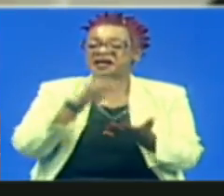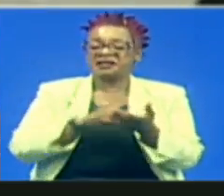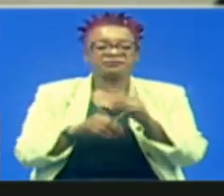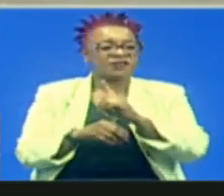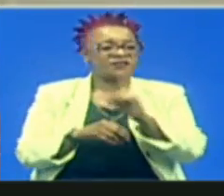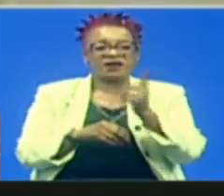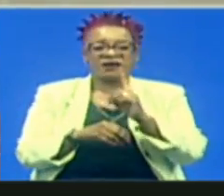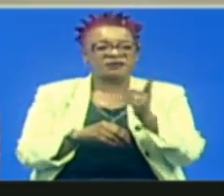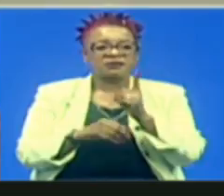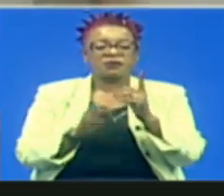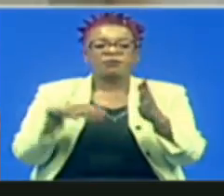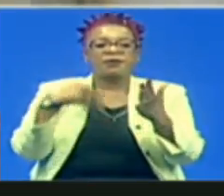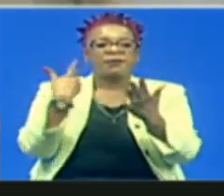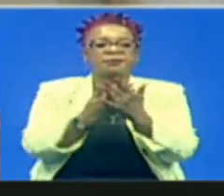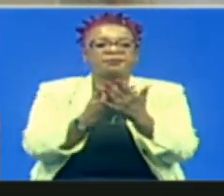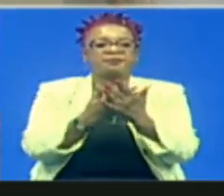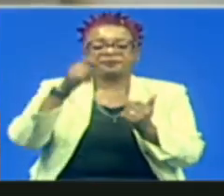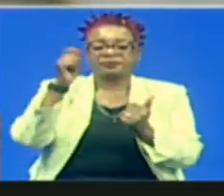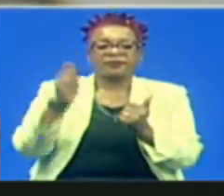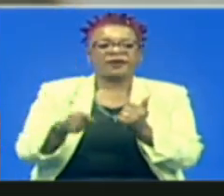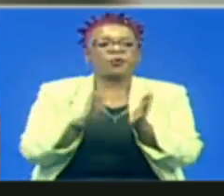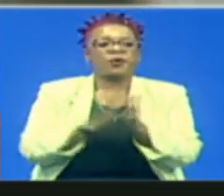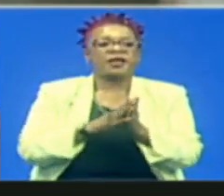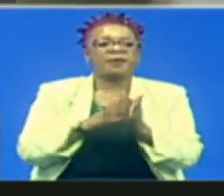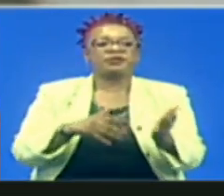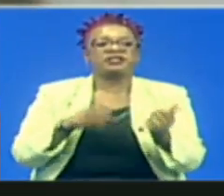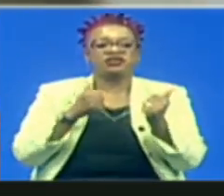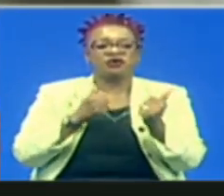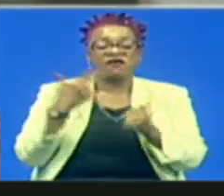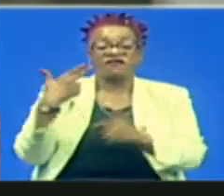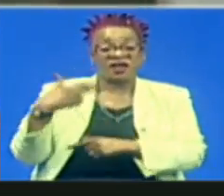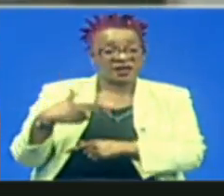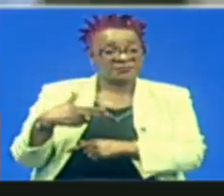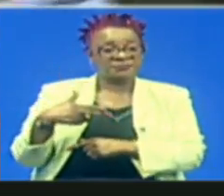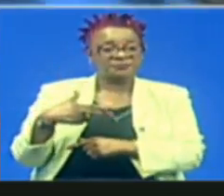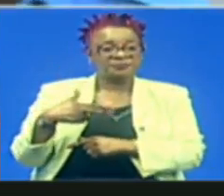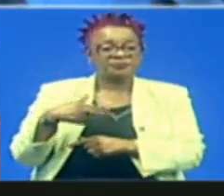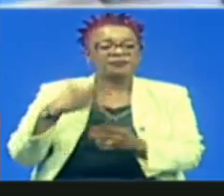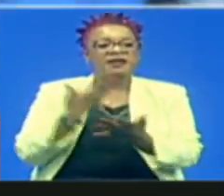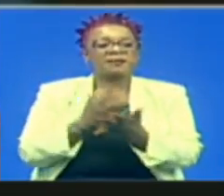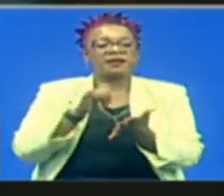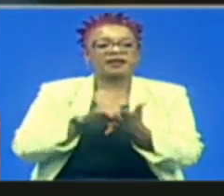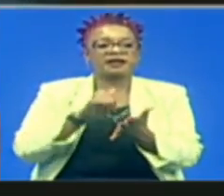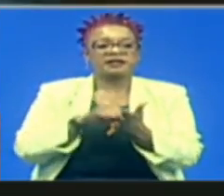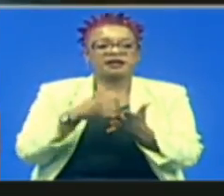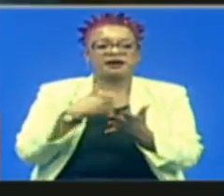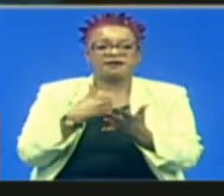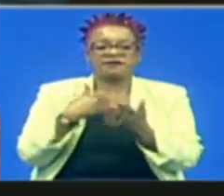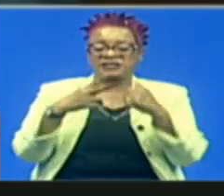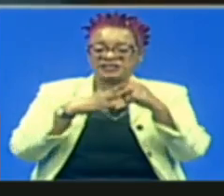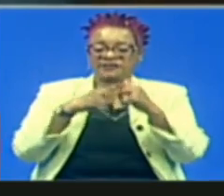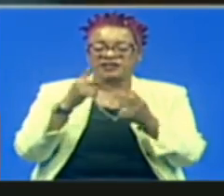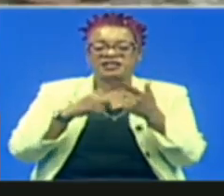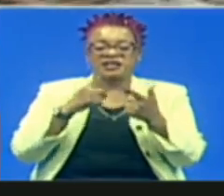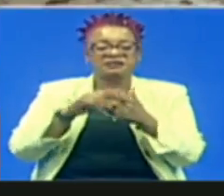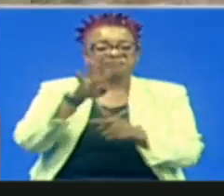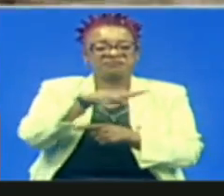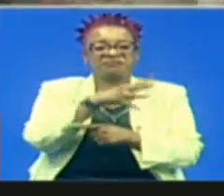be arrested and charged with unlawful possession of firearms, a claim that attracts a punishment of 7 years in